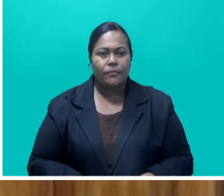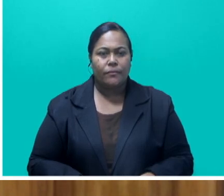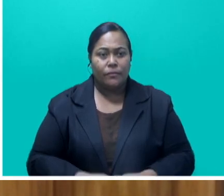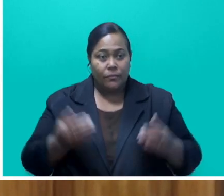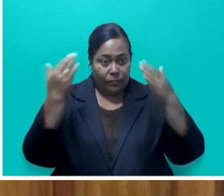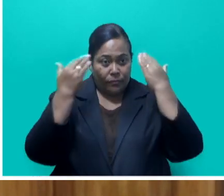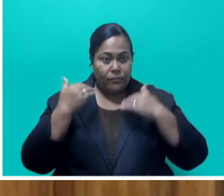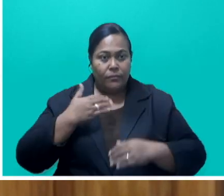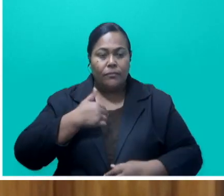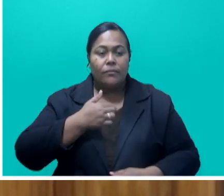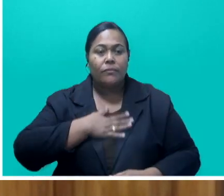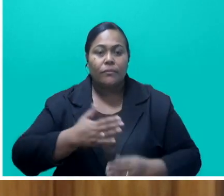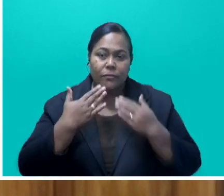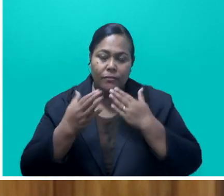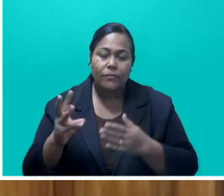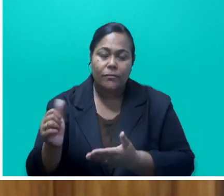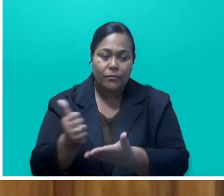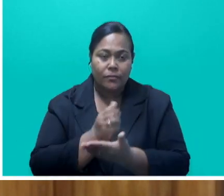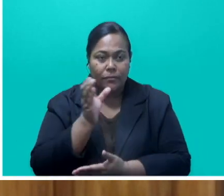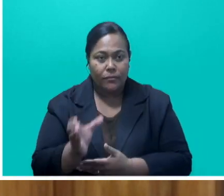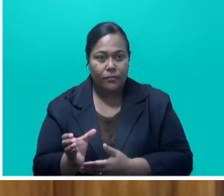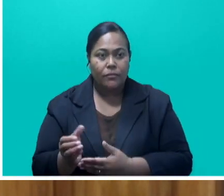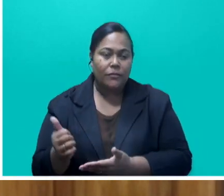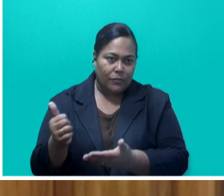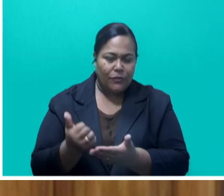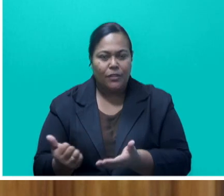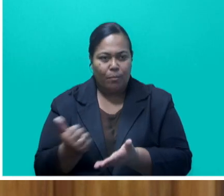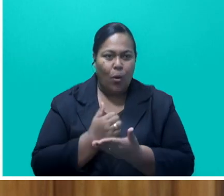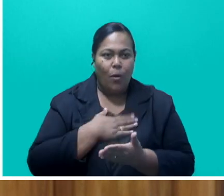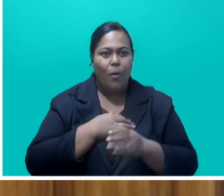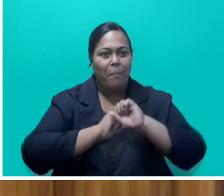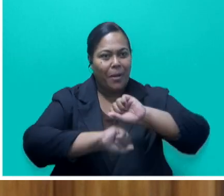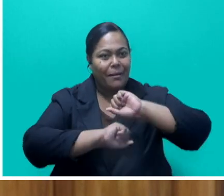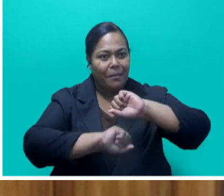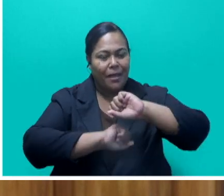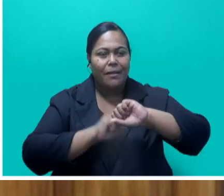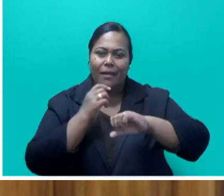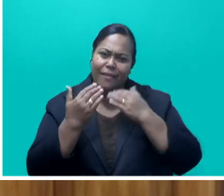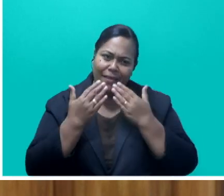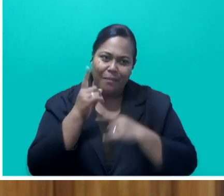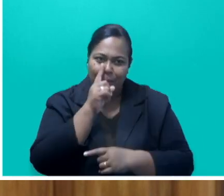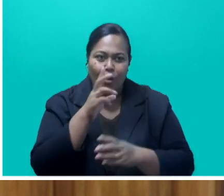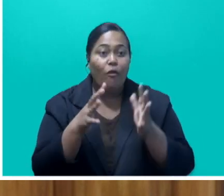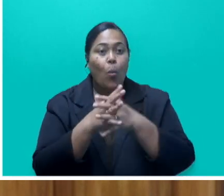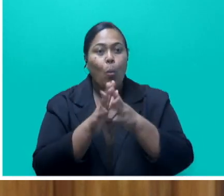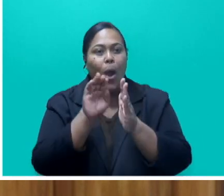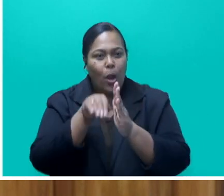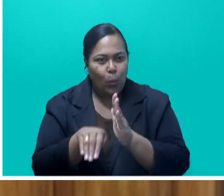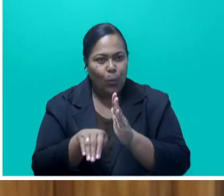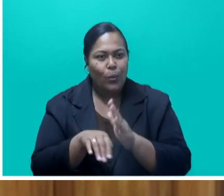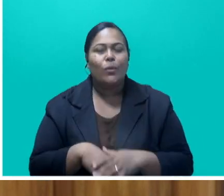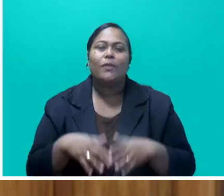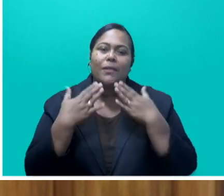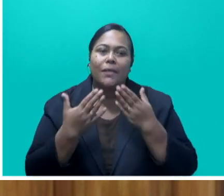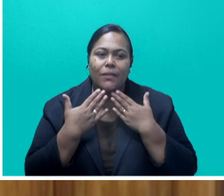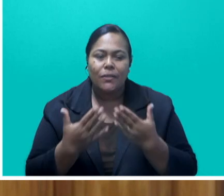supporters who contributed significantly to my campaign. I would like to thank the people of Wailuku for their unwavering